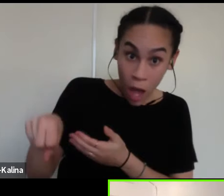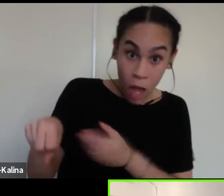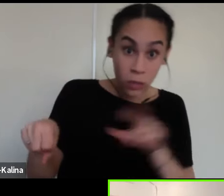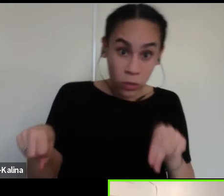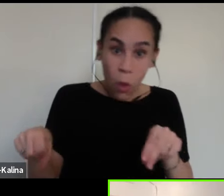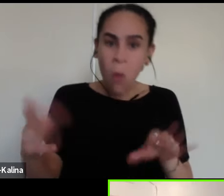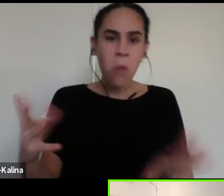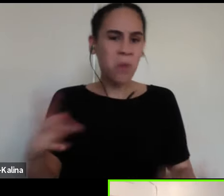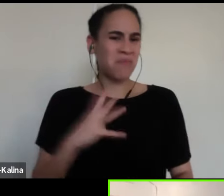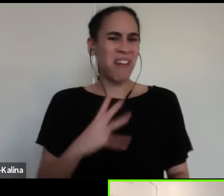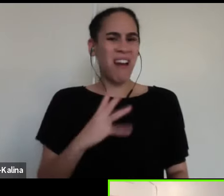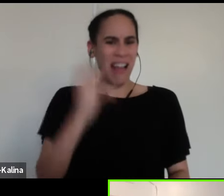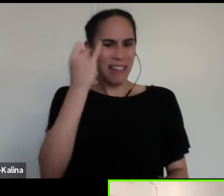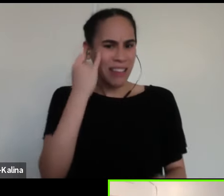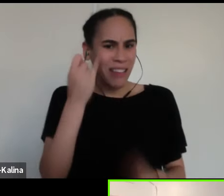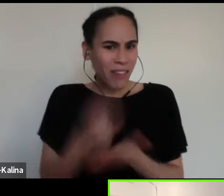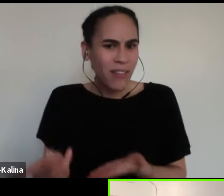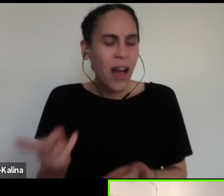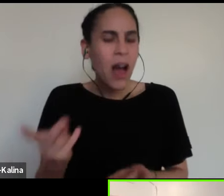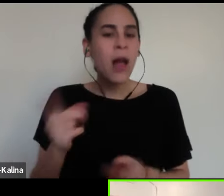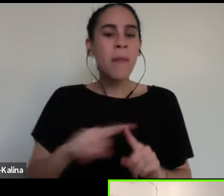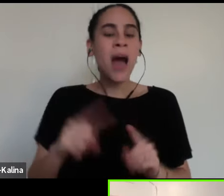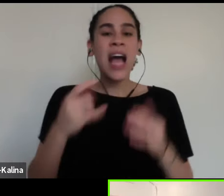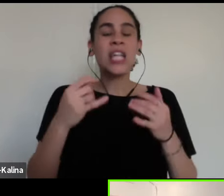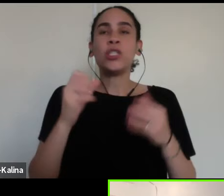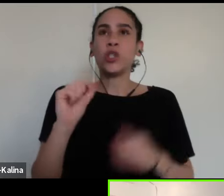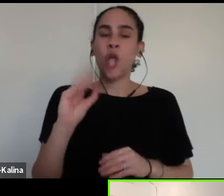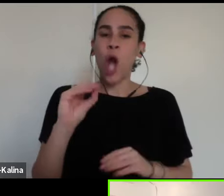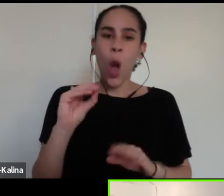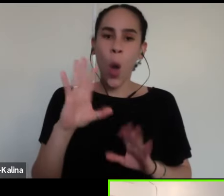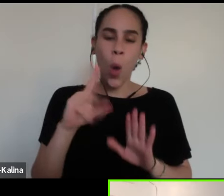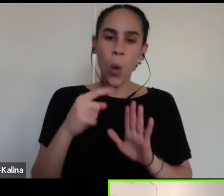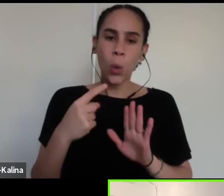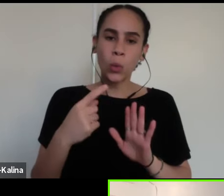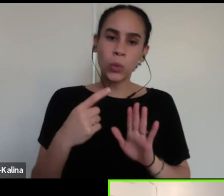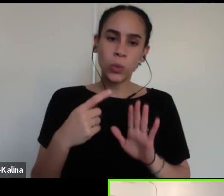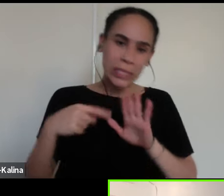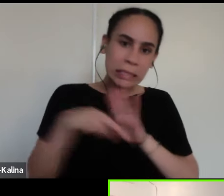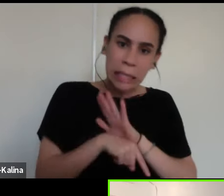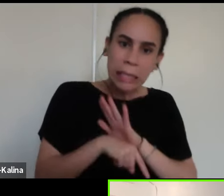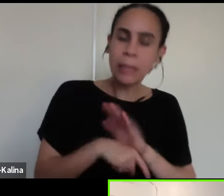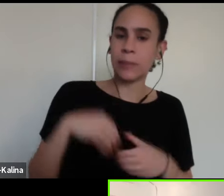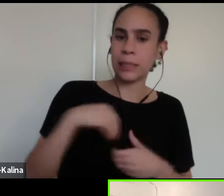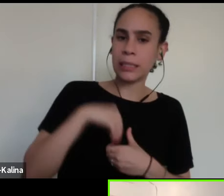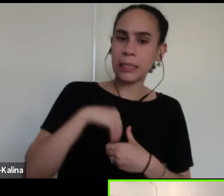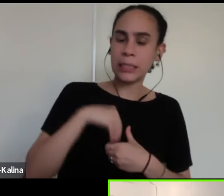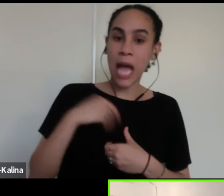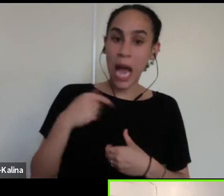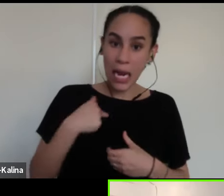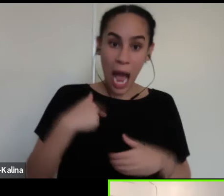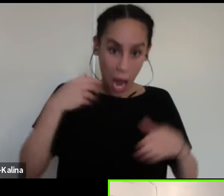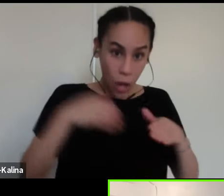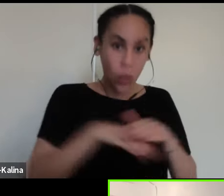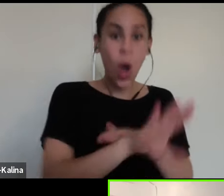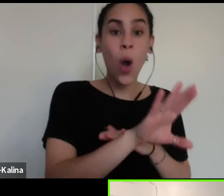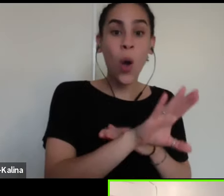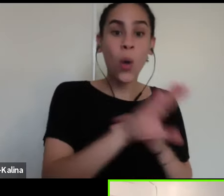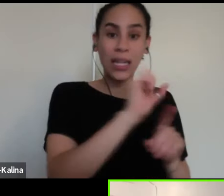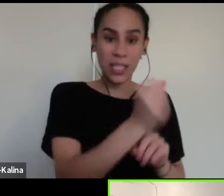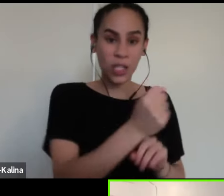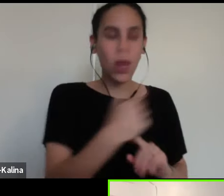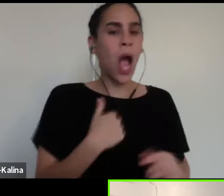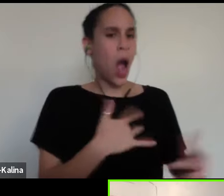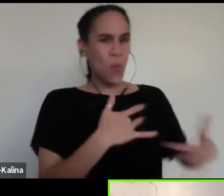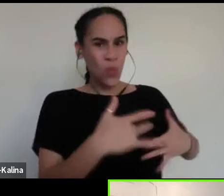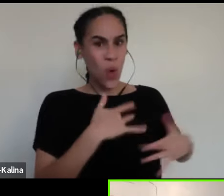because it's so ingrained in me that some things won't work, that when I enter into a situation, I'm not worried about whether or not it does or doesn't, you